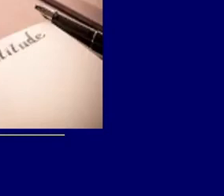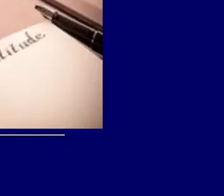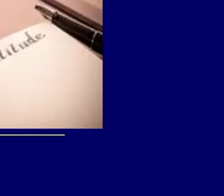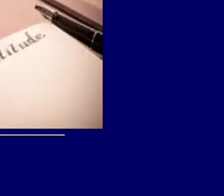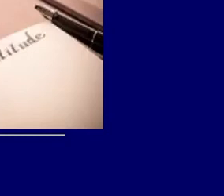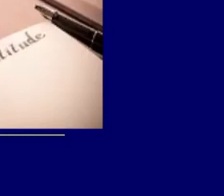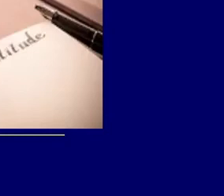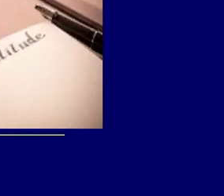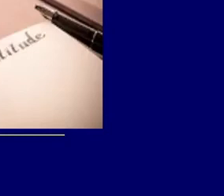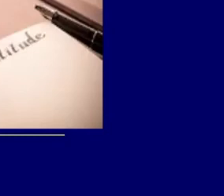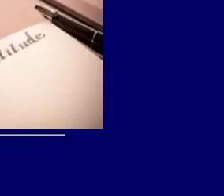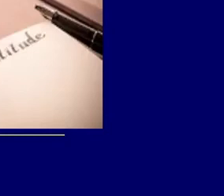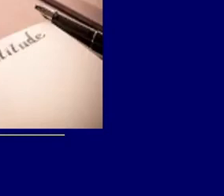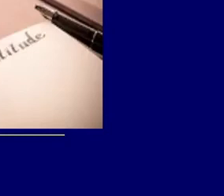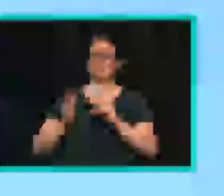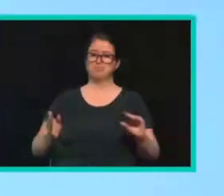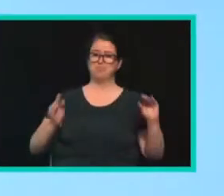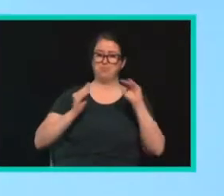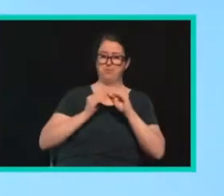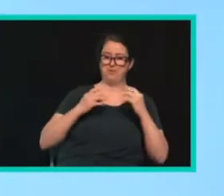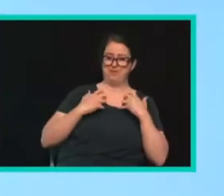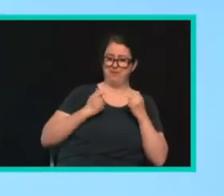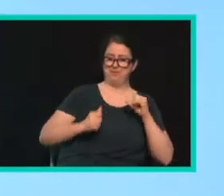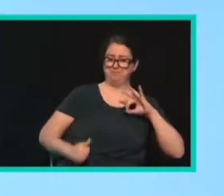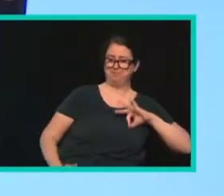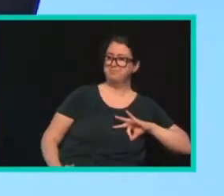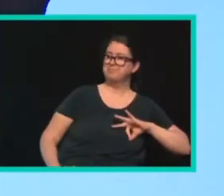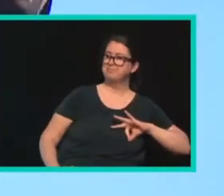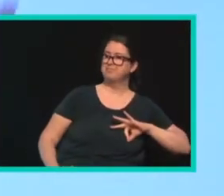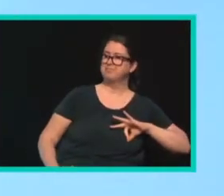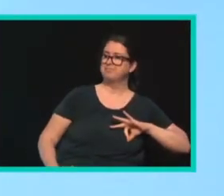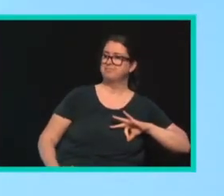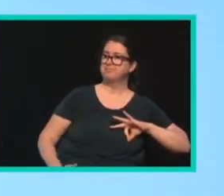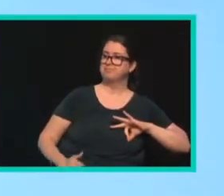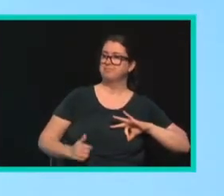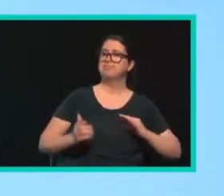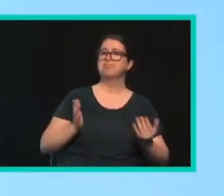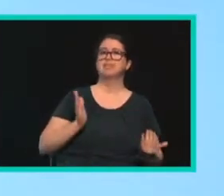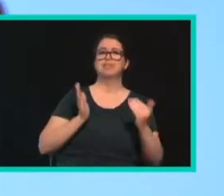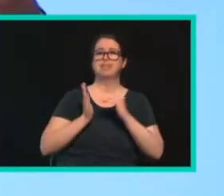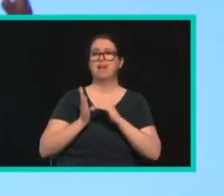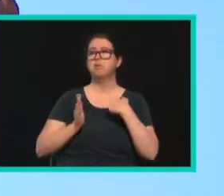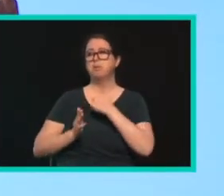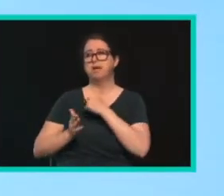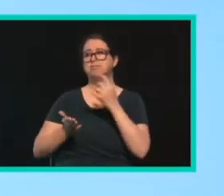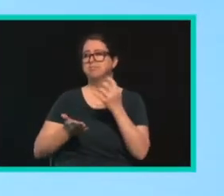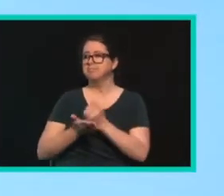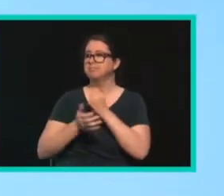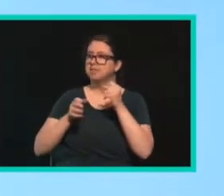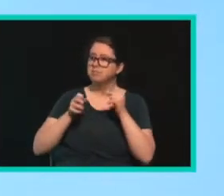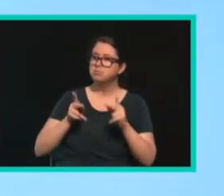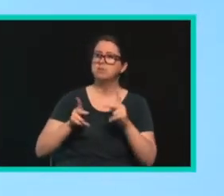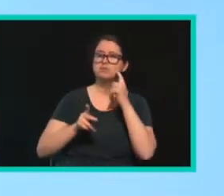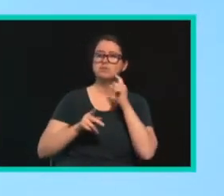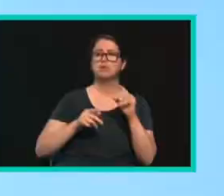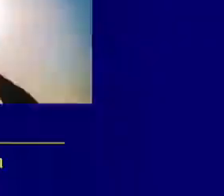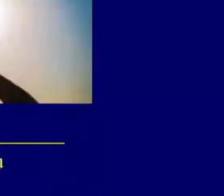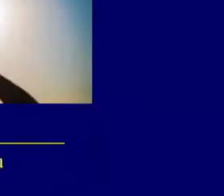leads to better health outcomes. So again, we have enormous opportunities for ministry. There